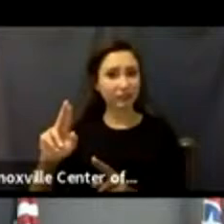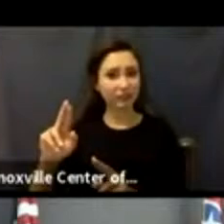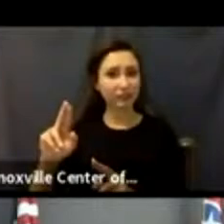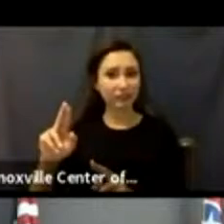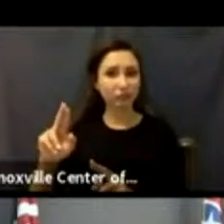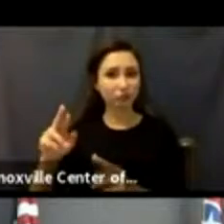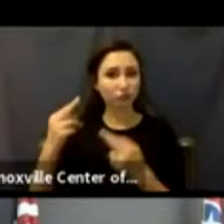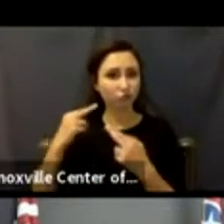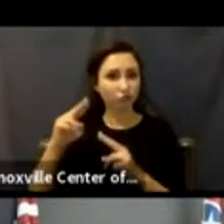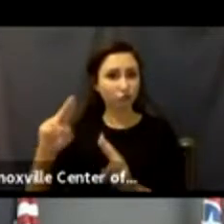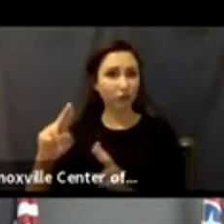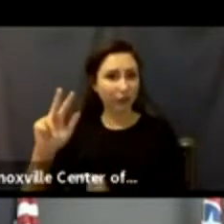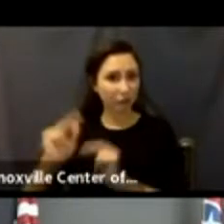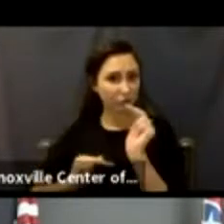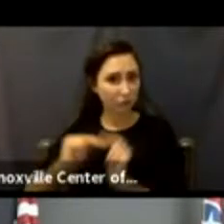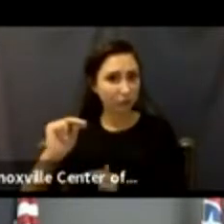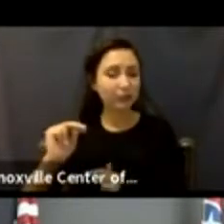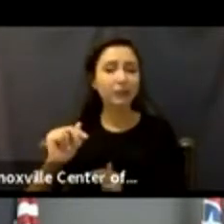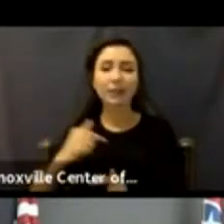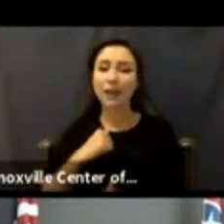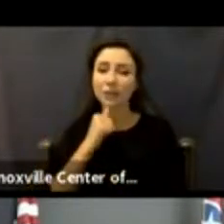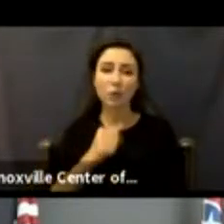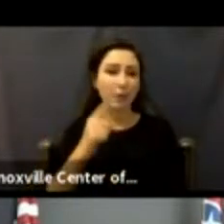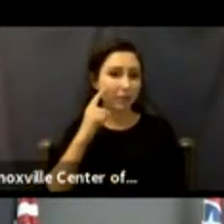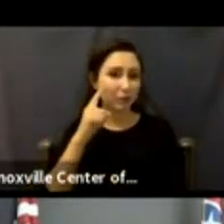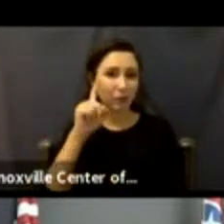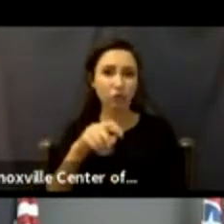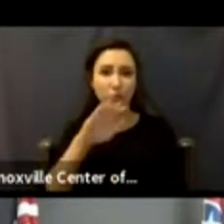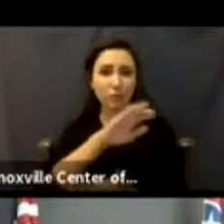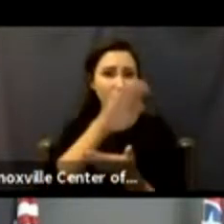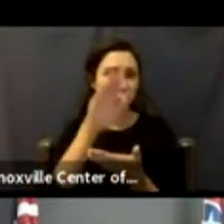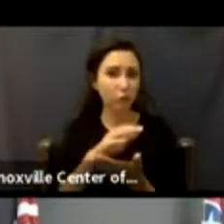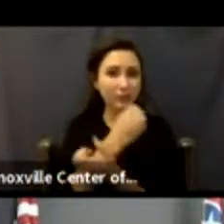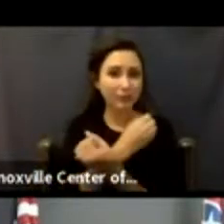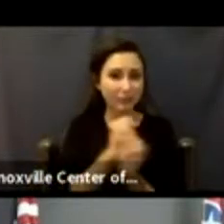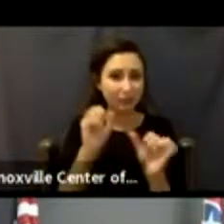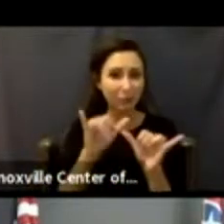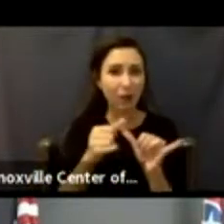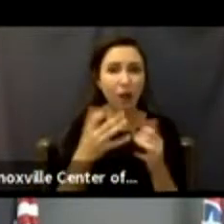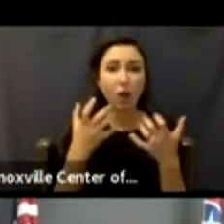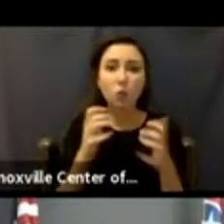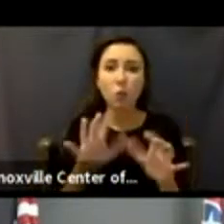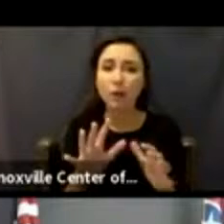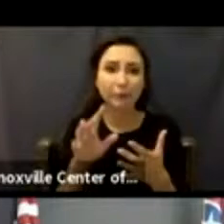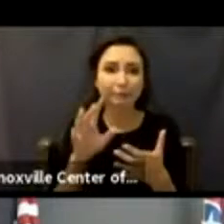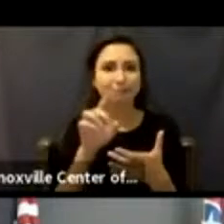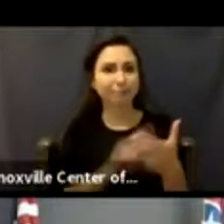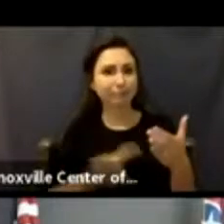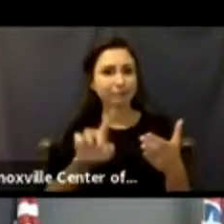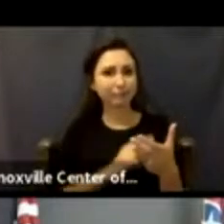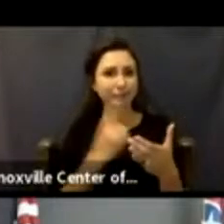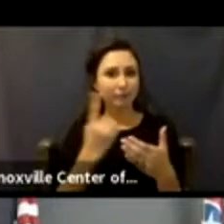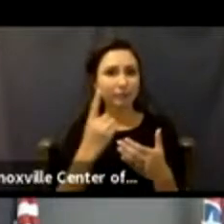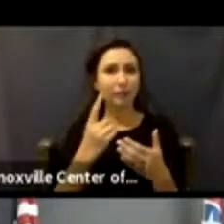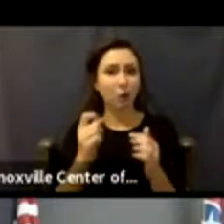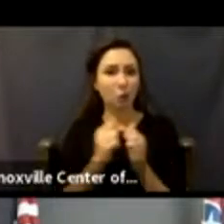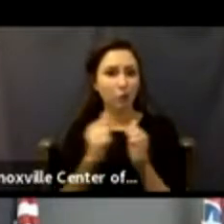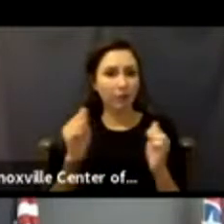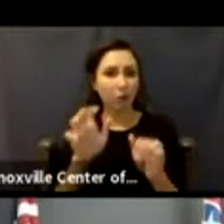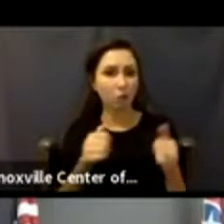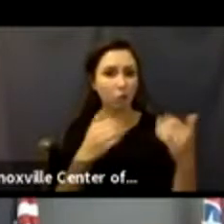don't believe we should be reducing safety measures, and I really, really don't like being critical of anything without proposing an